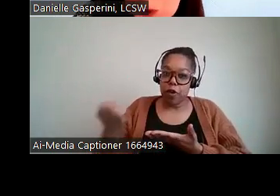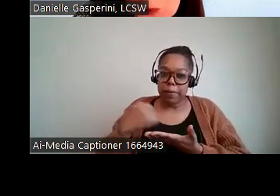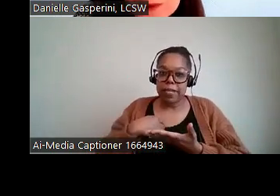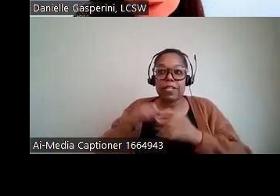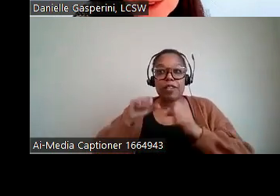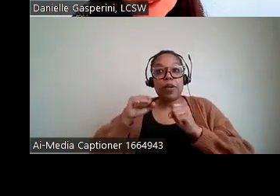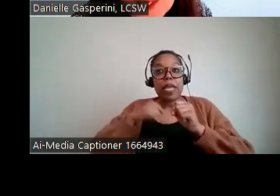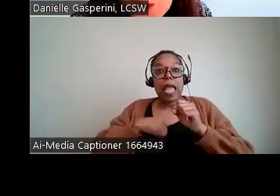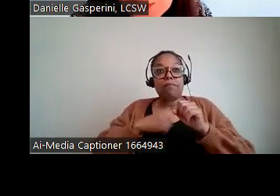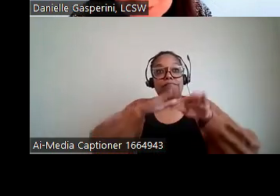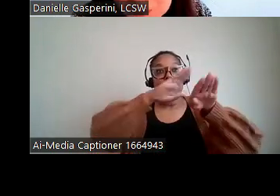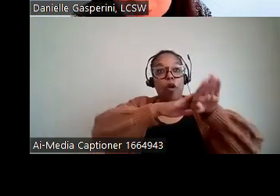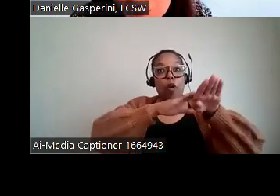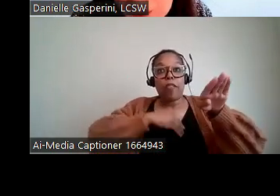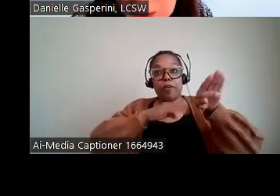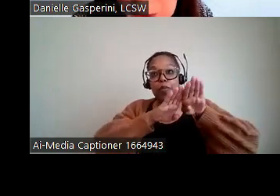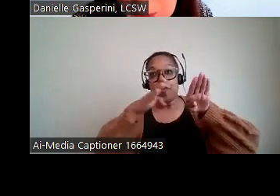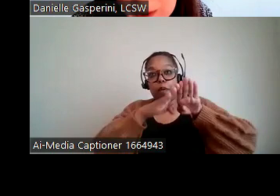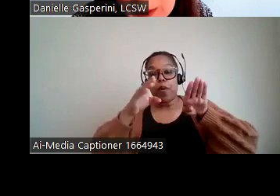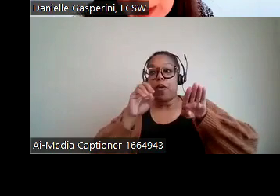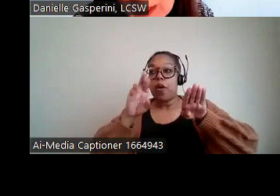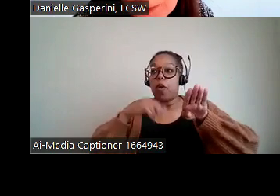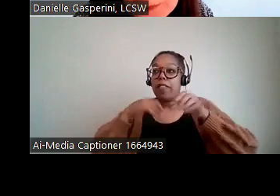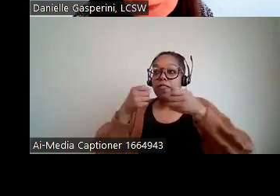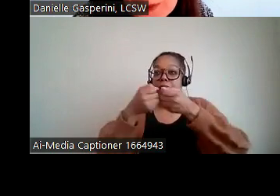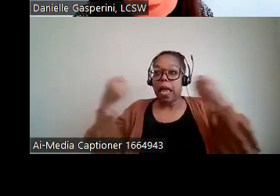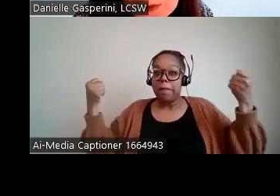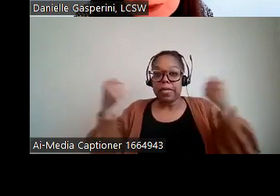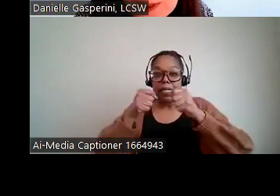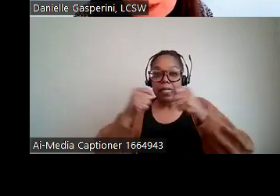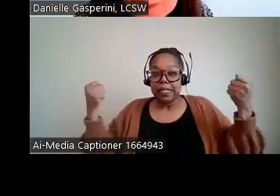or doors to help secure,